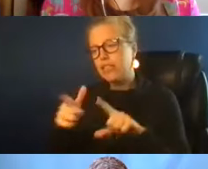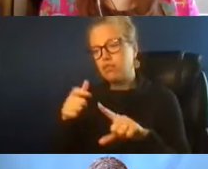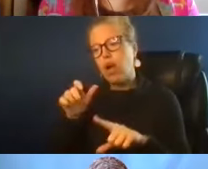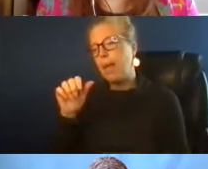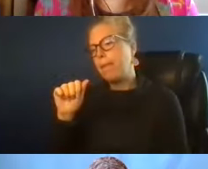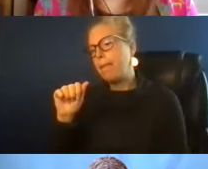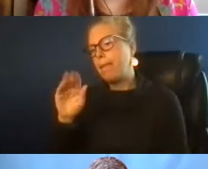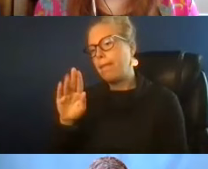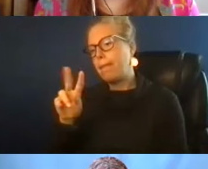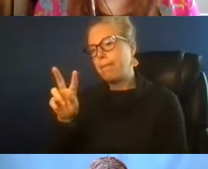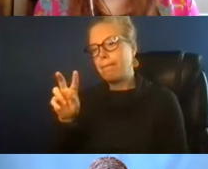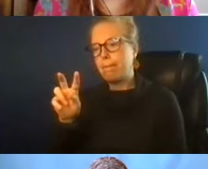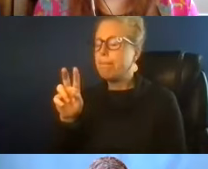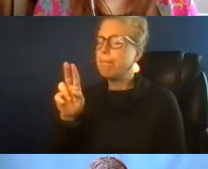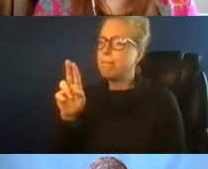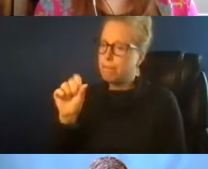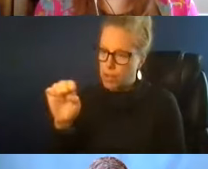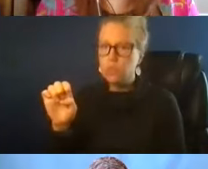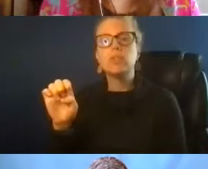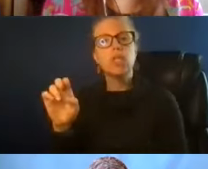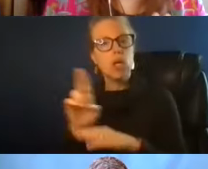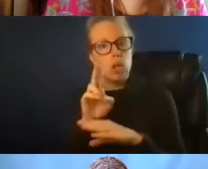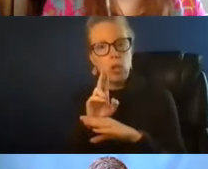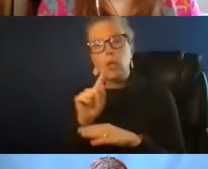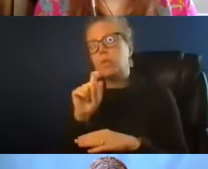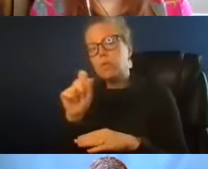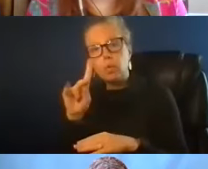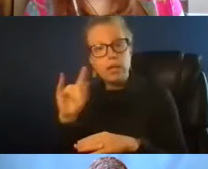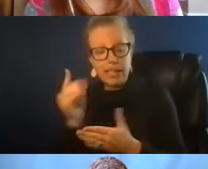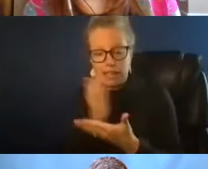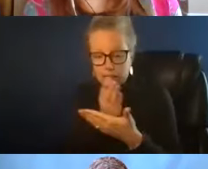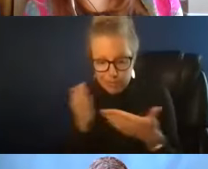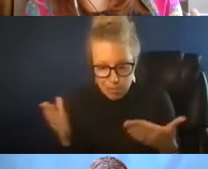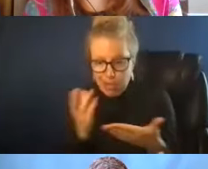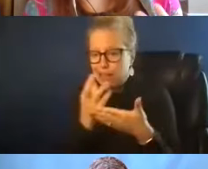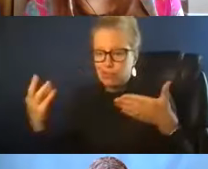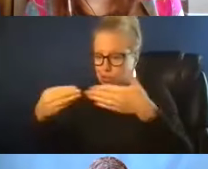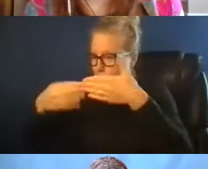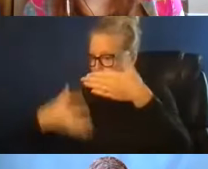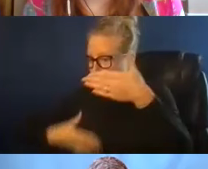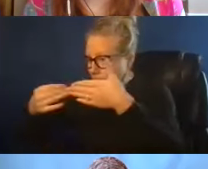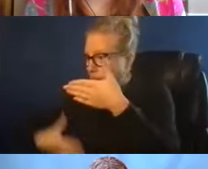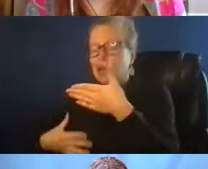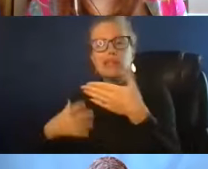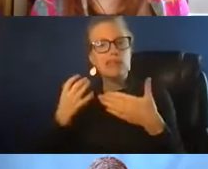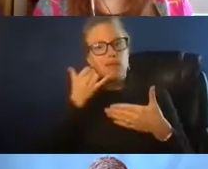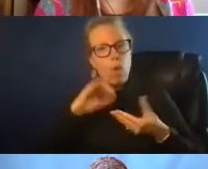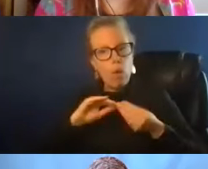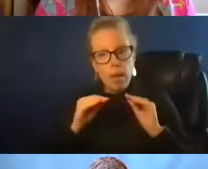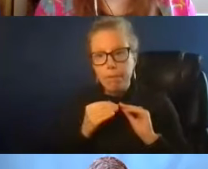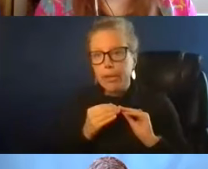an organized and useful toolkit of supplies and resource lists of phone numbers